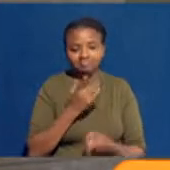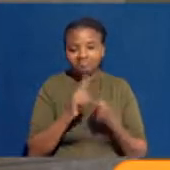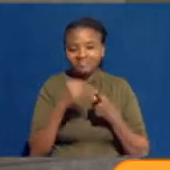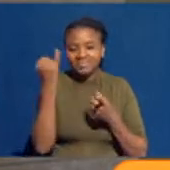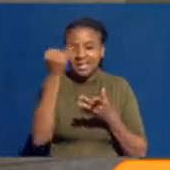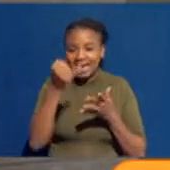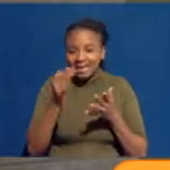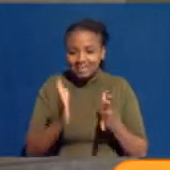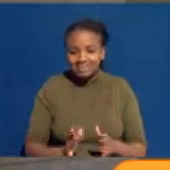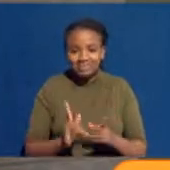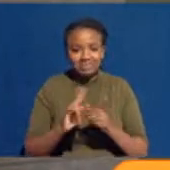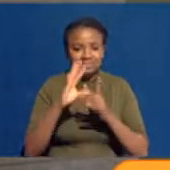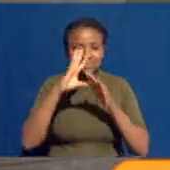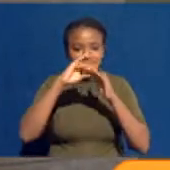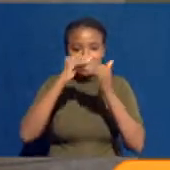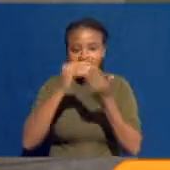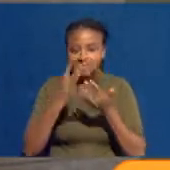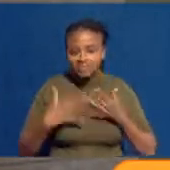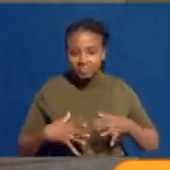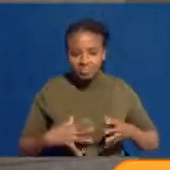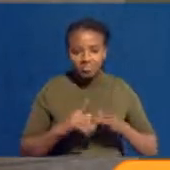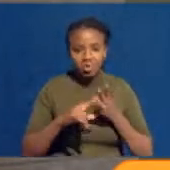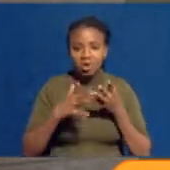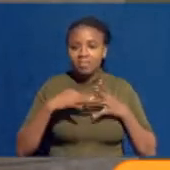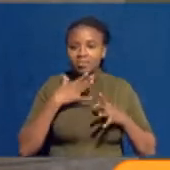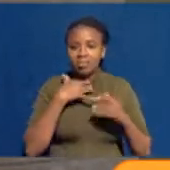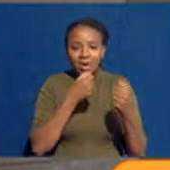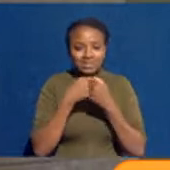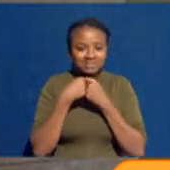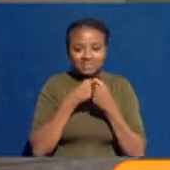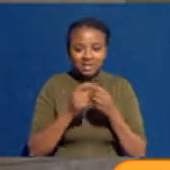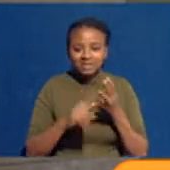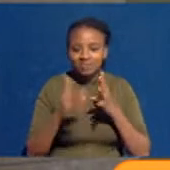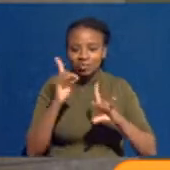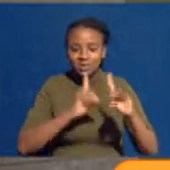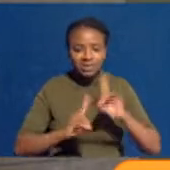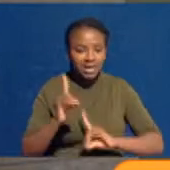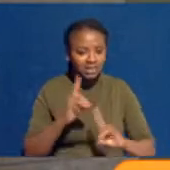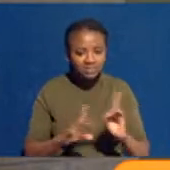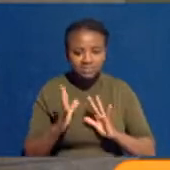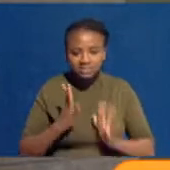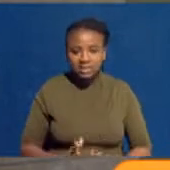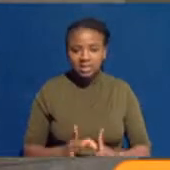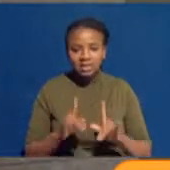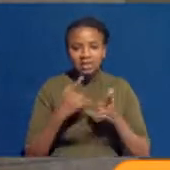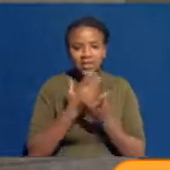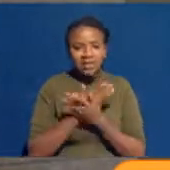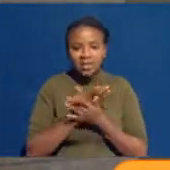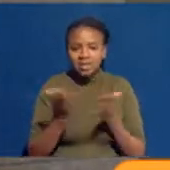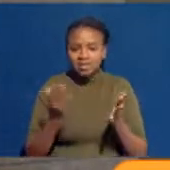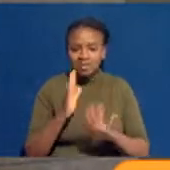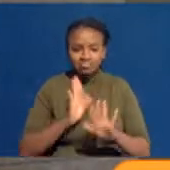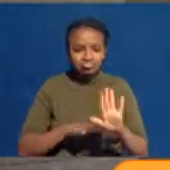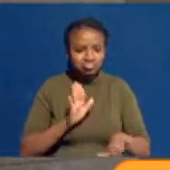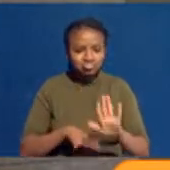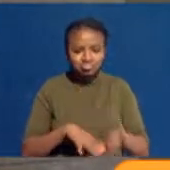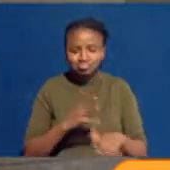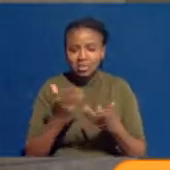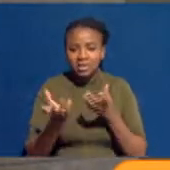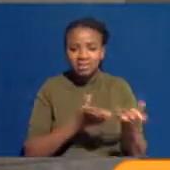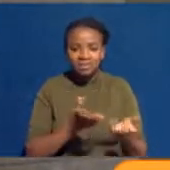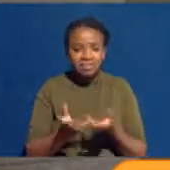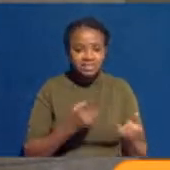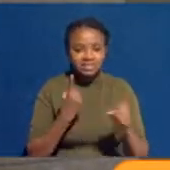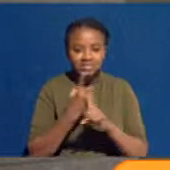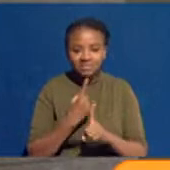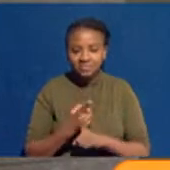It's for people who are creative. It's for folks who like a challenge. It's for dancers. It's for textile. It's for astrophysicists. It's for